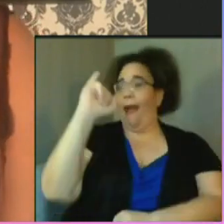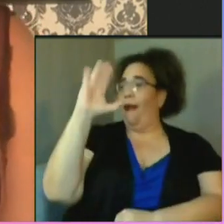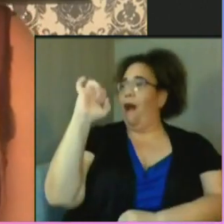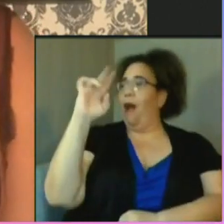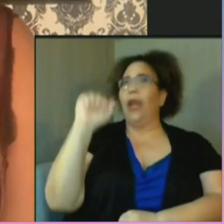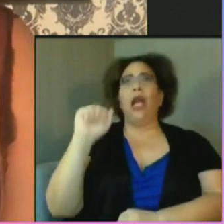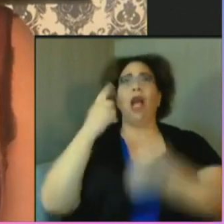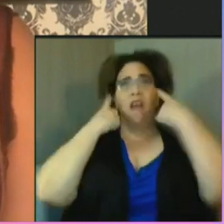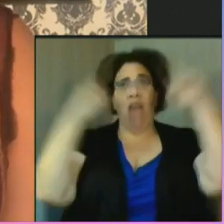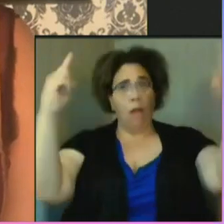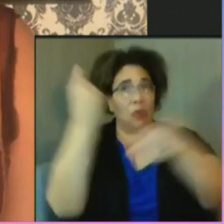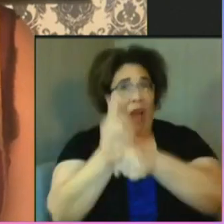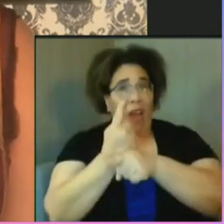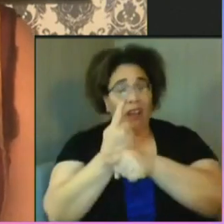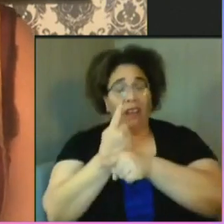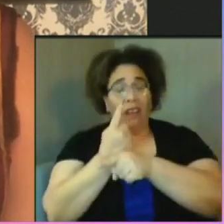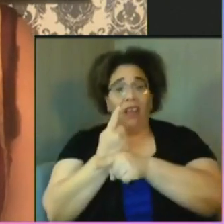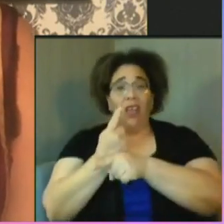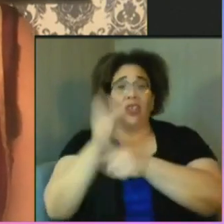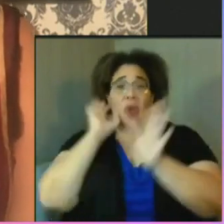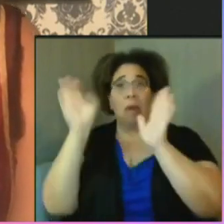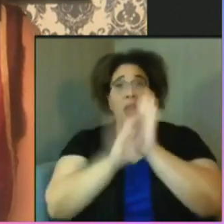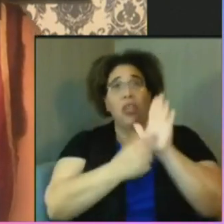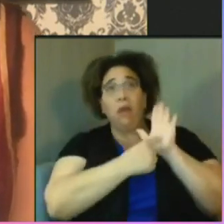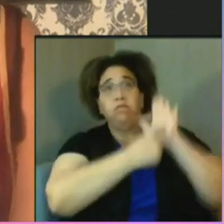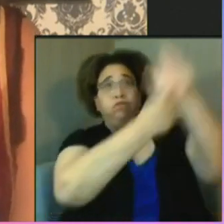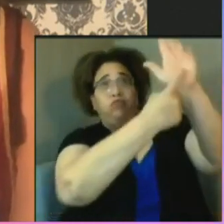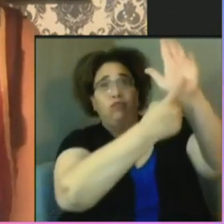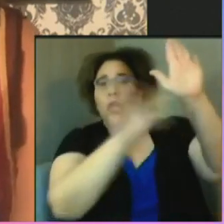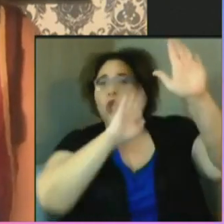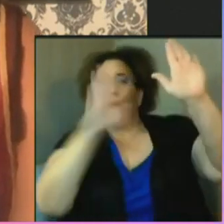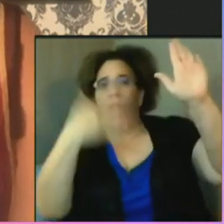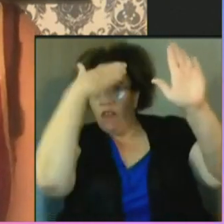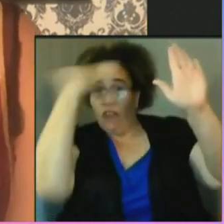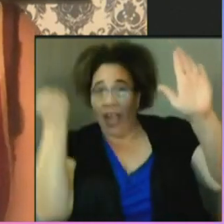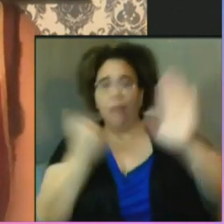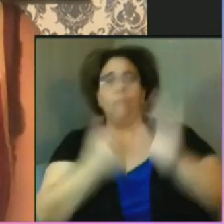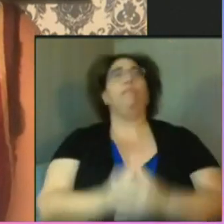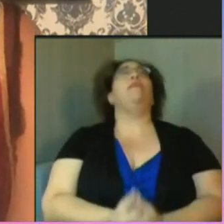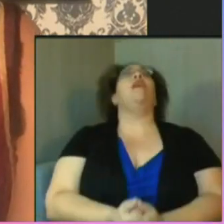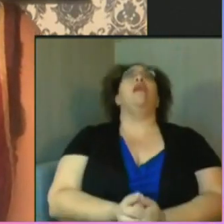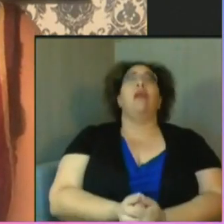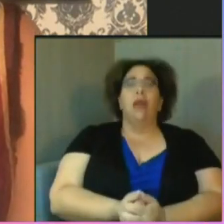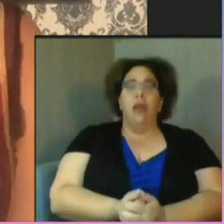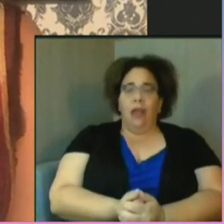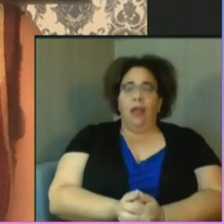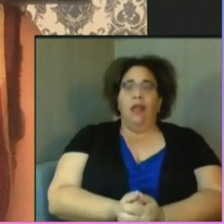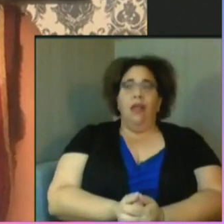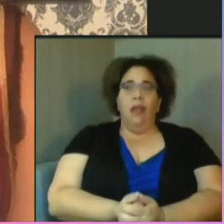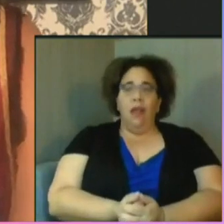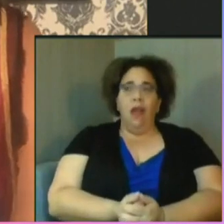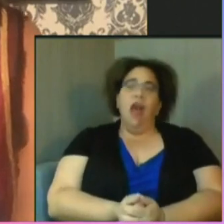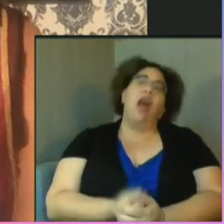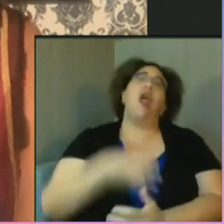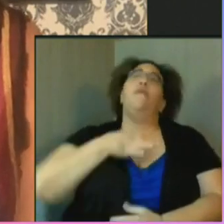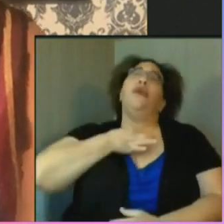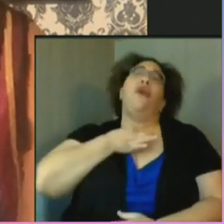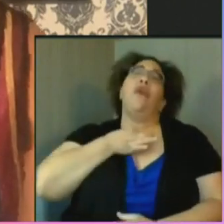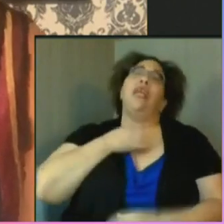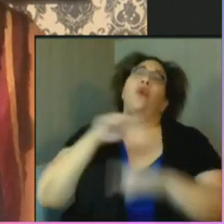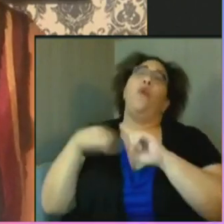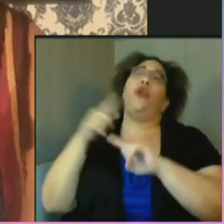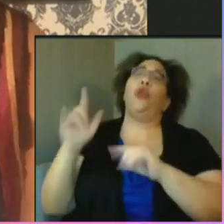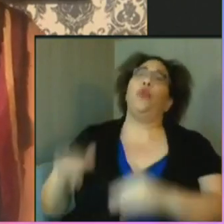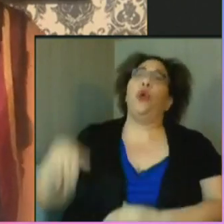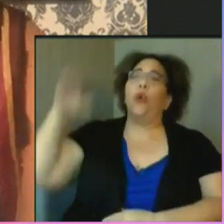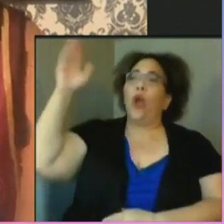images are iconic after we see them. It's hard to forget them in that way. And I'm wondering when you were growing up in New York